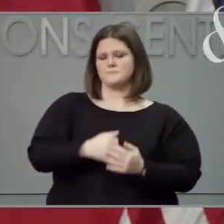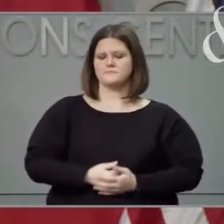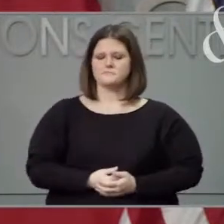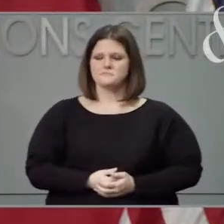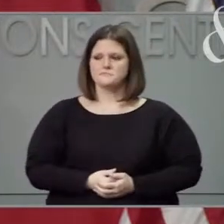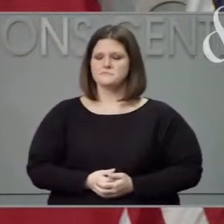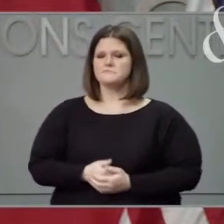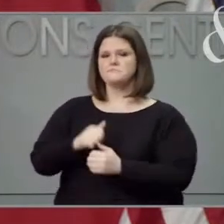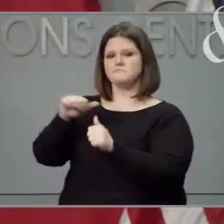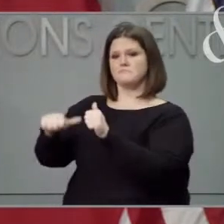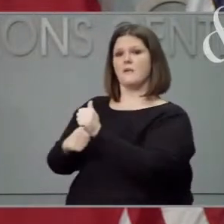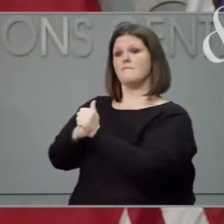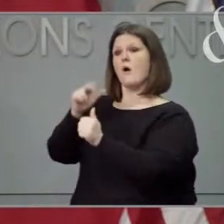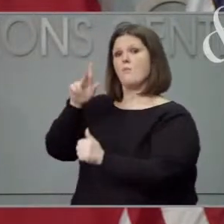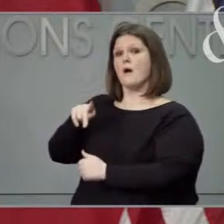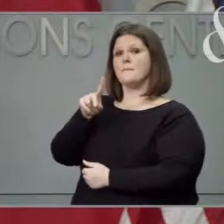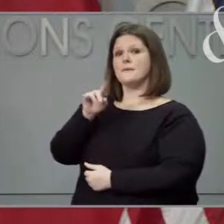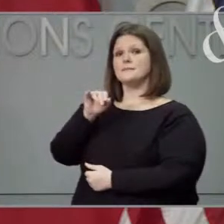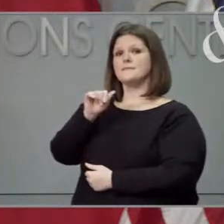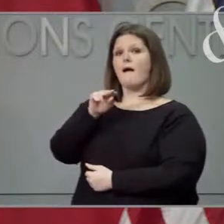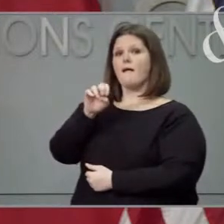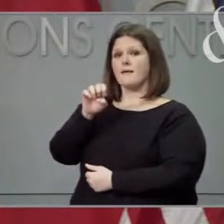We have a follow-up from Diane Gallagher.